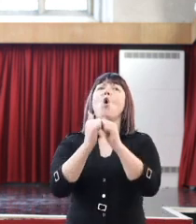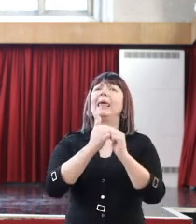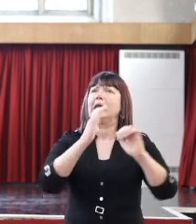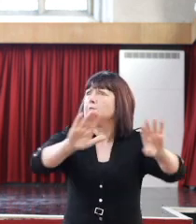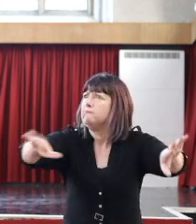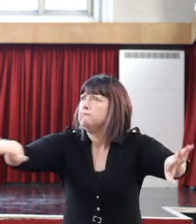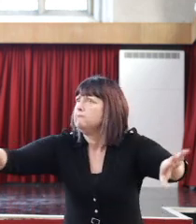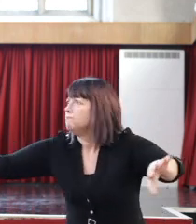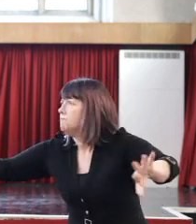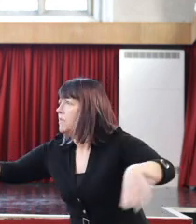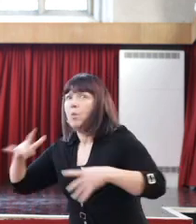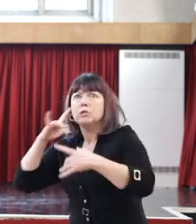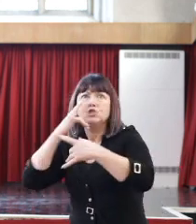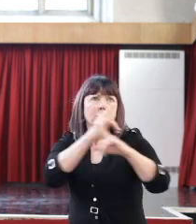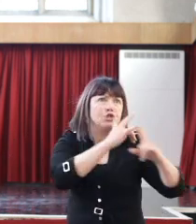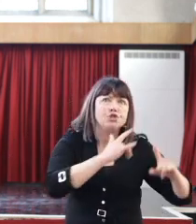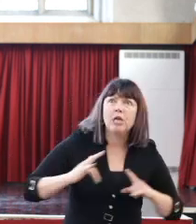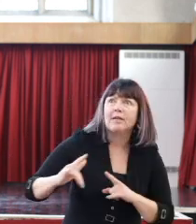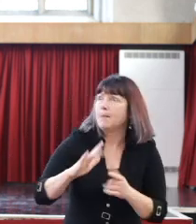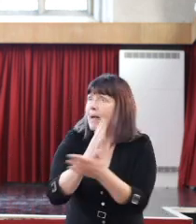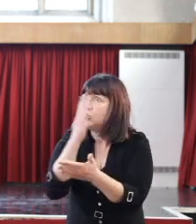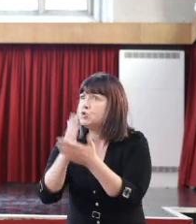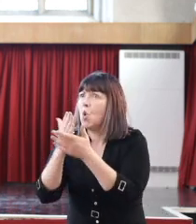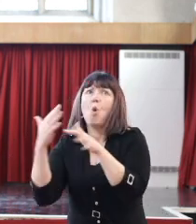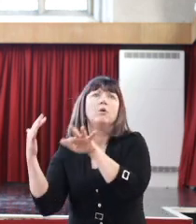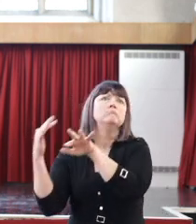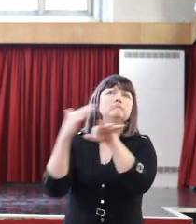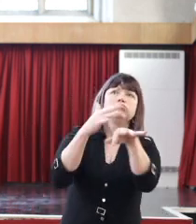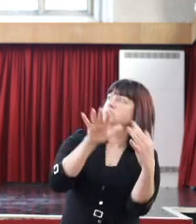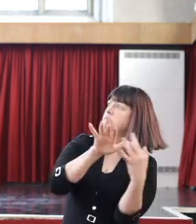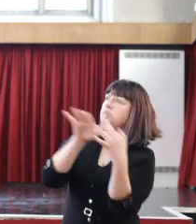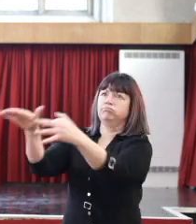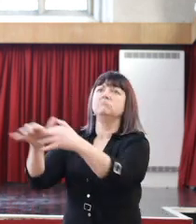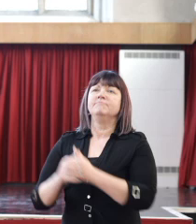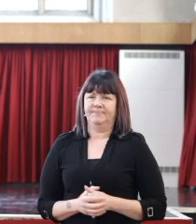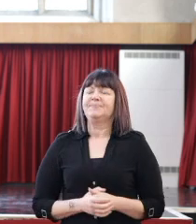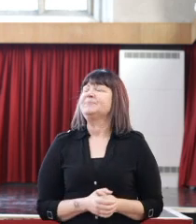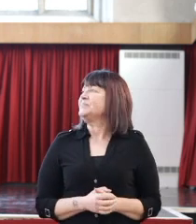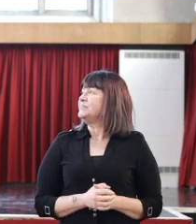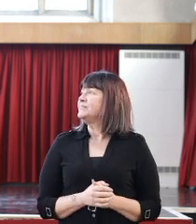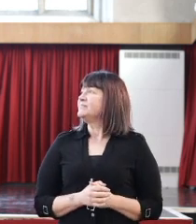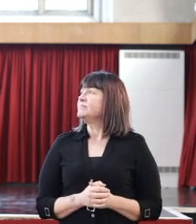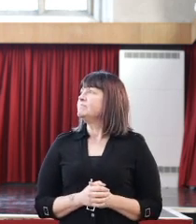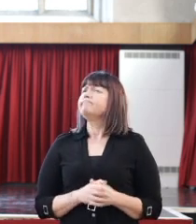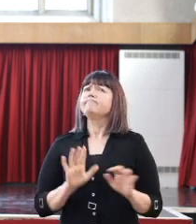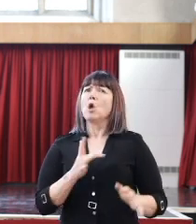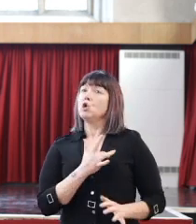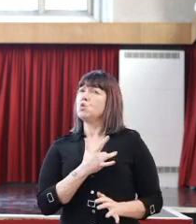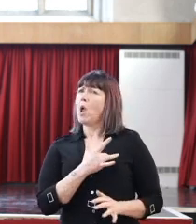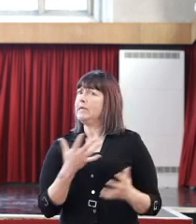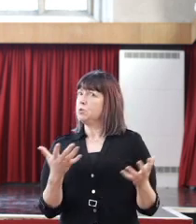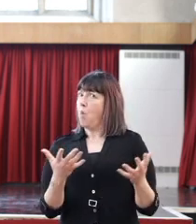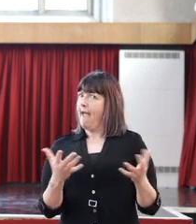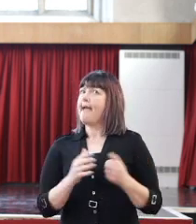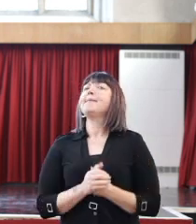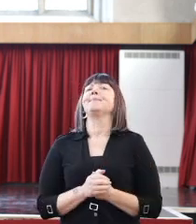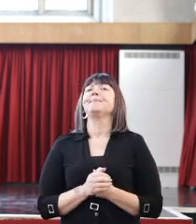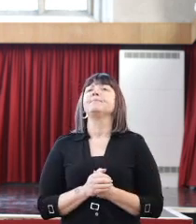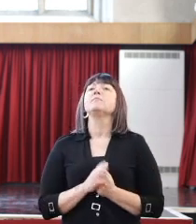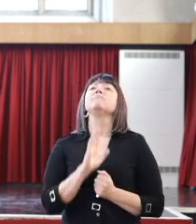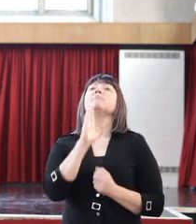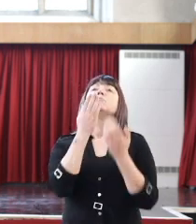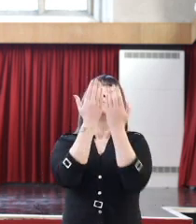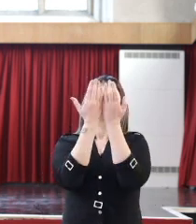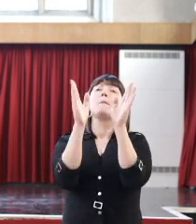all out before going on. So the public conveniences are just to the left and to the